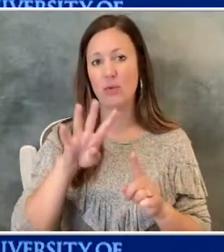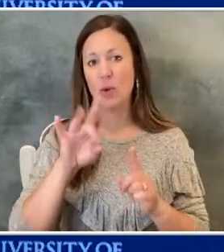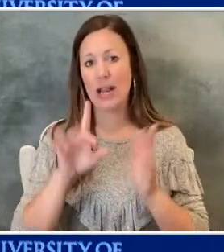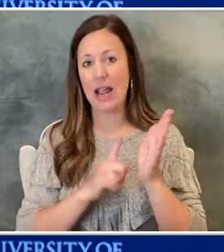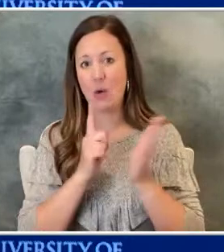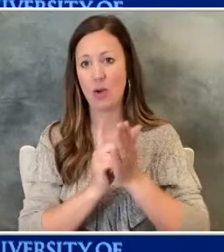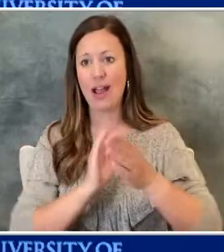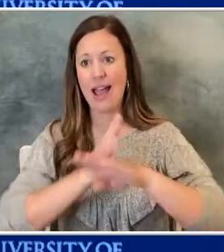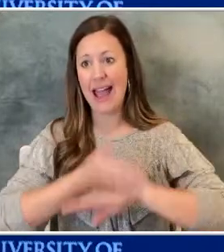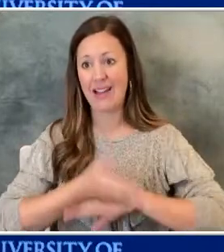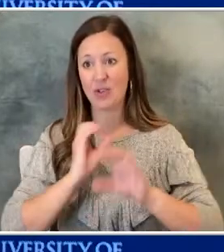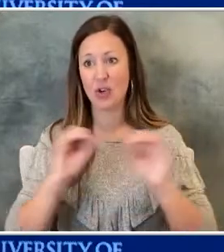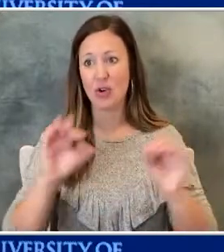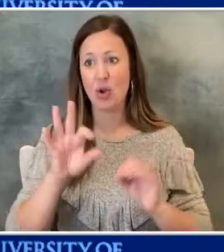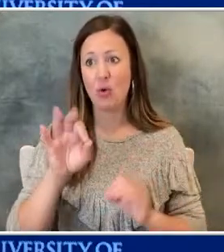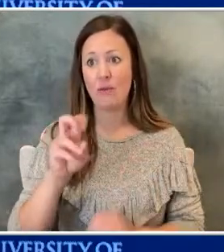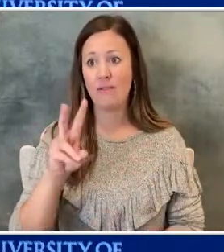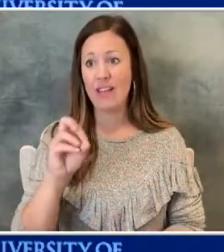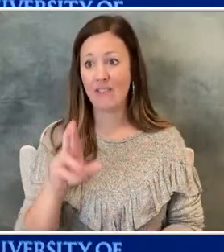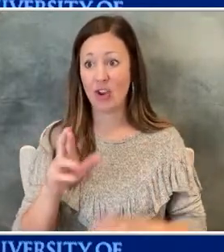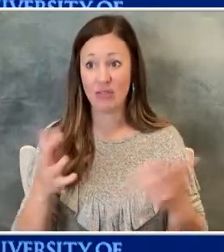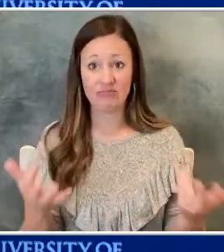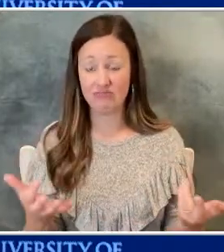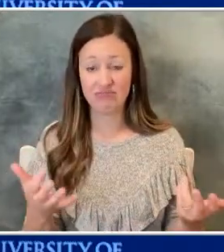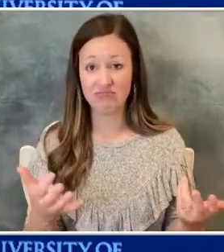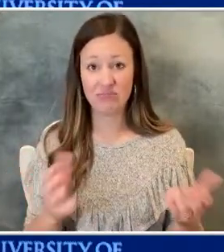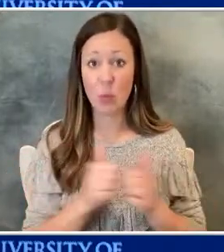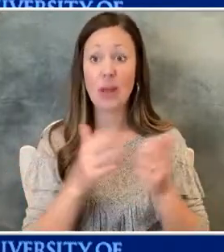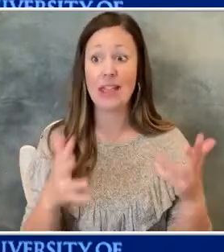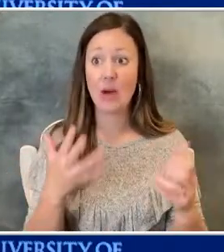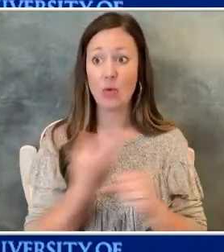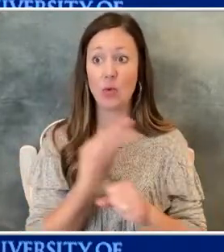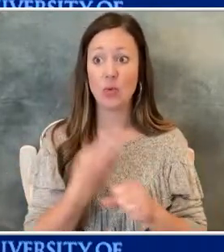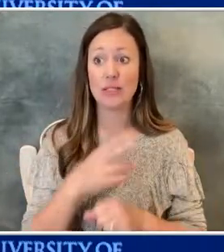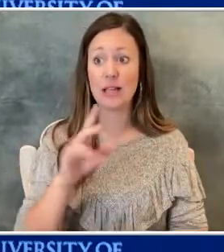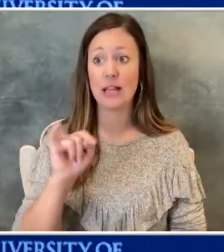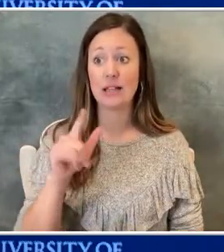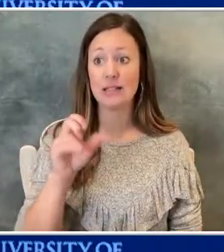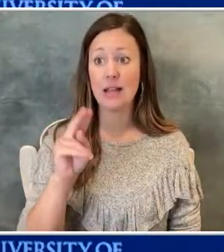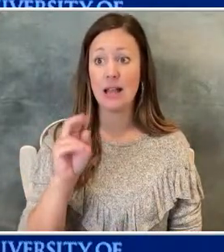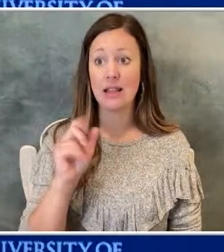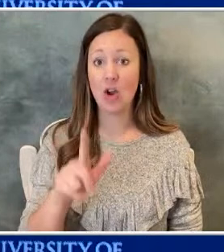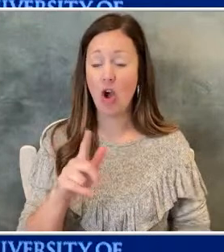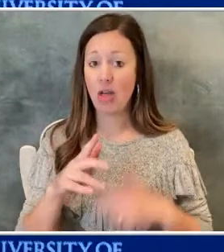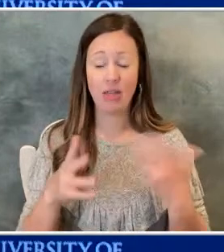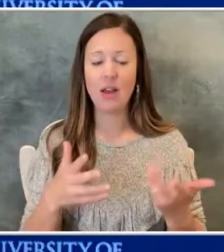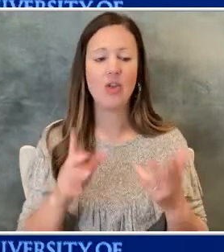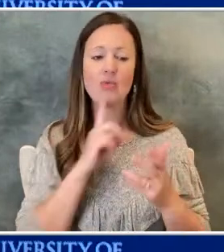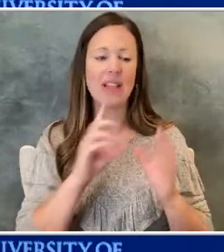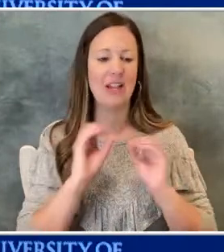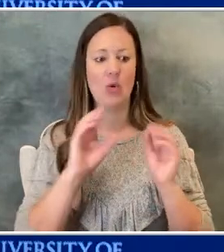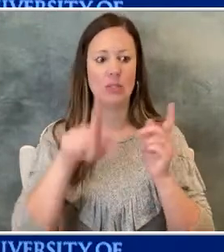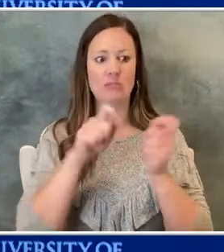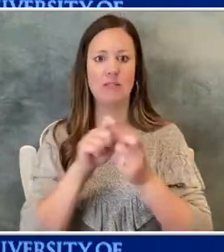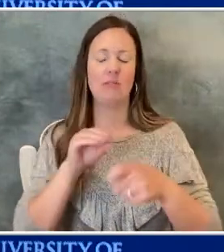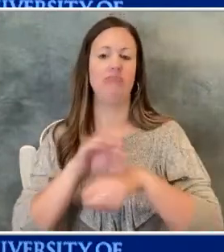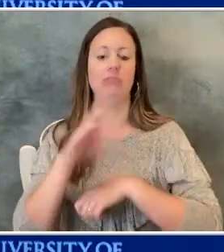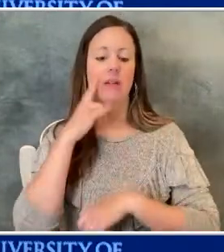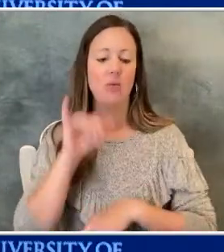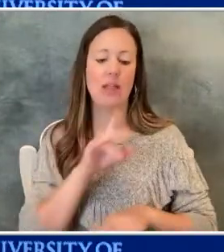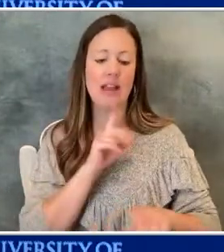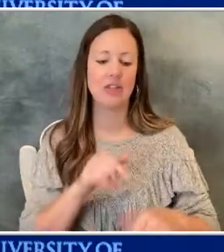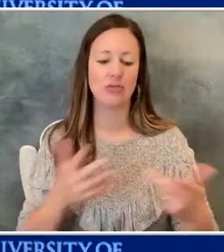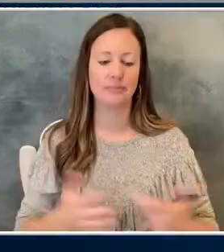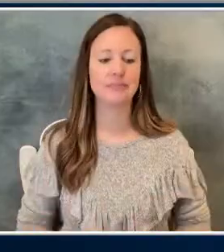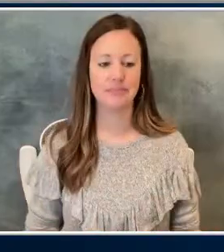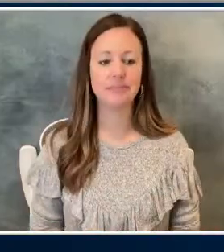are fever-free without using any Tylenol. But there's really no good specific guidance on that answer there. So,